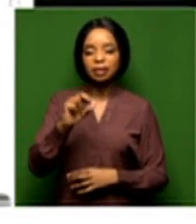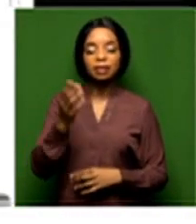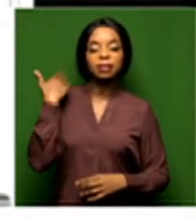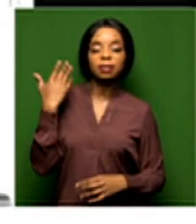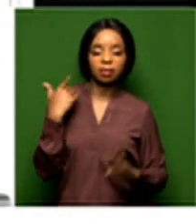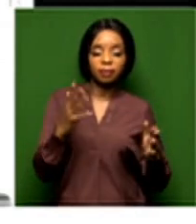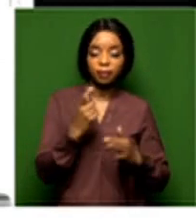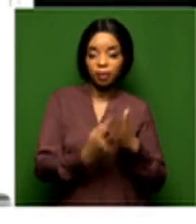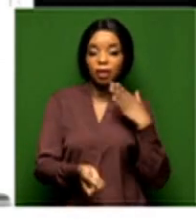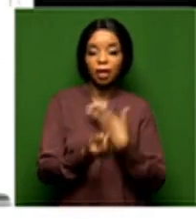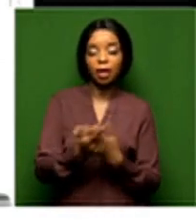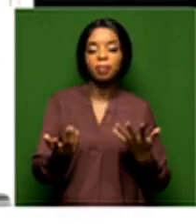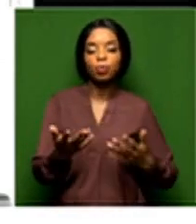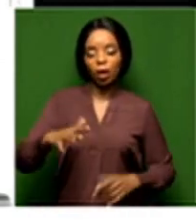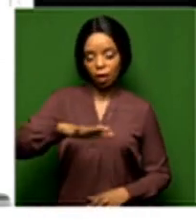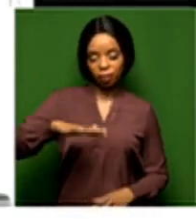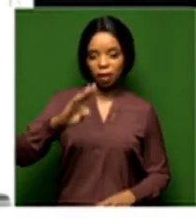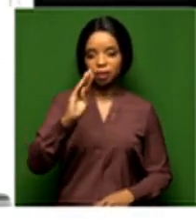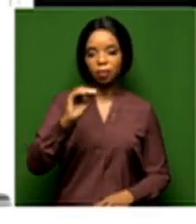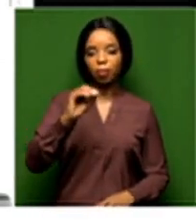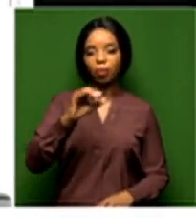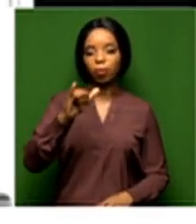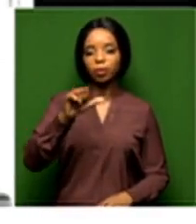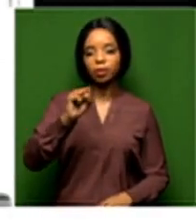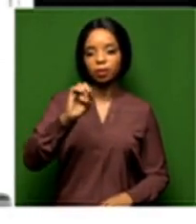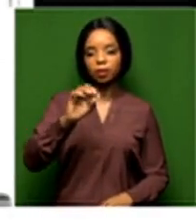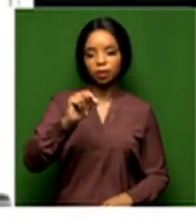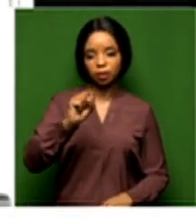Time One, I suppose, you know. And through this COVID